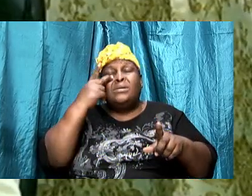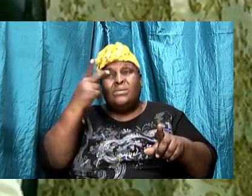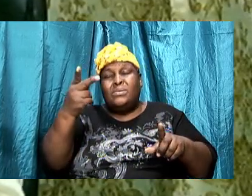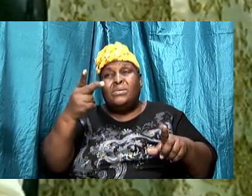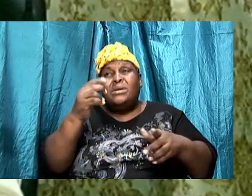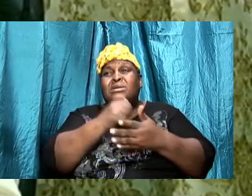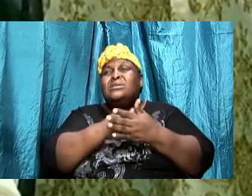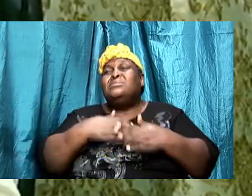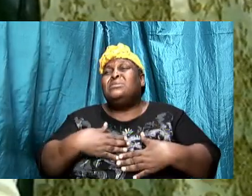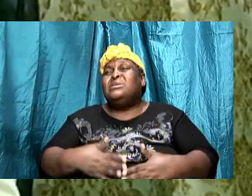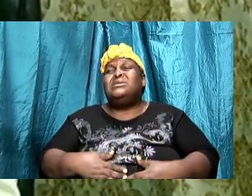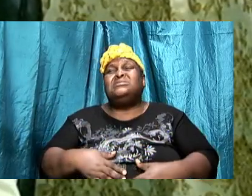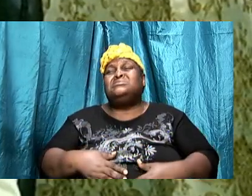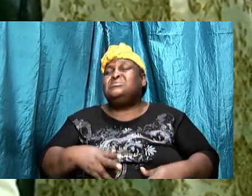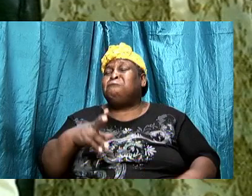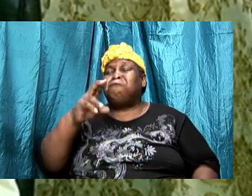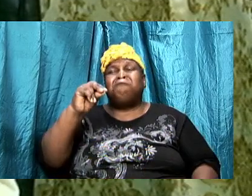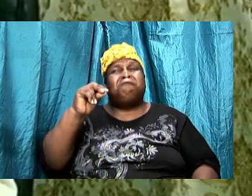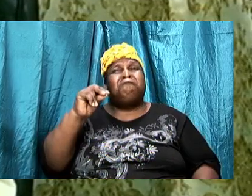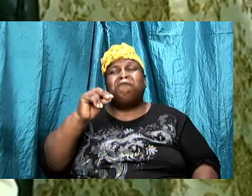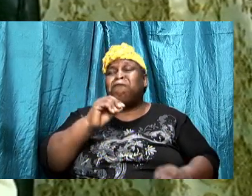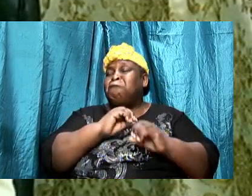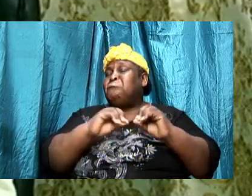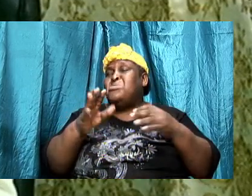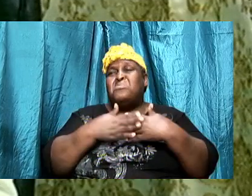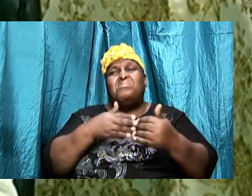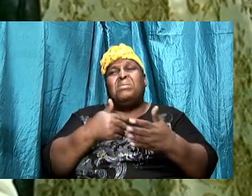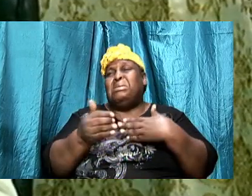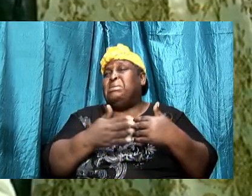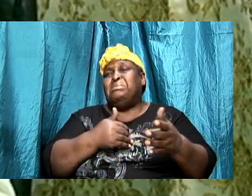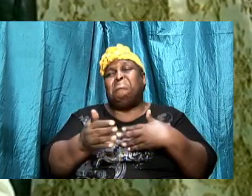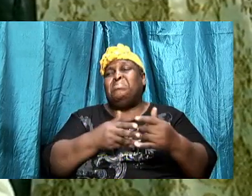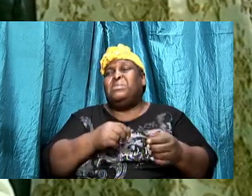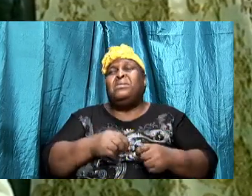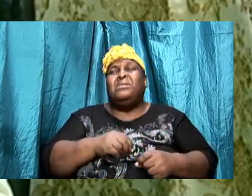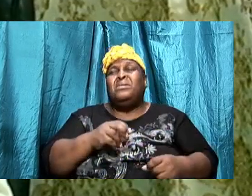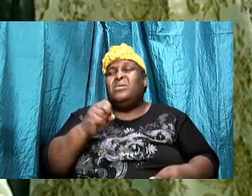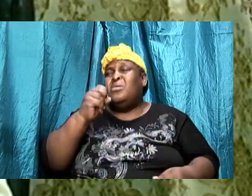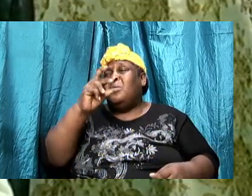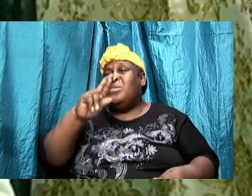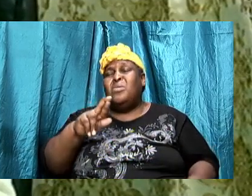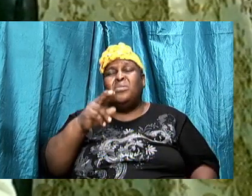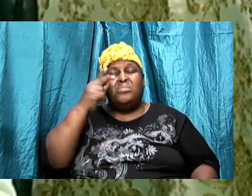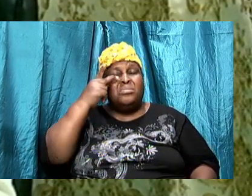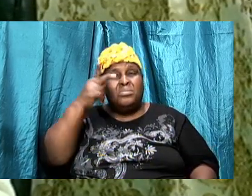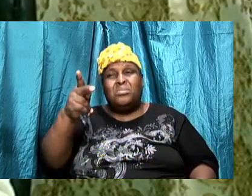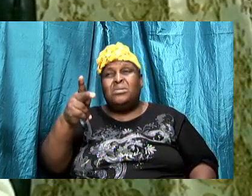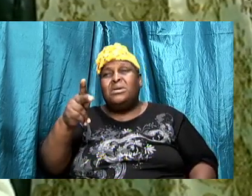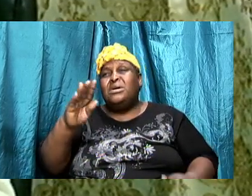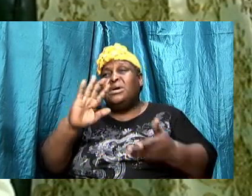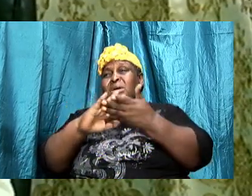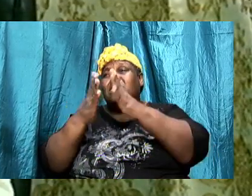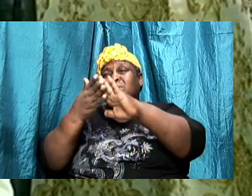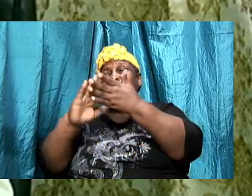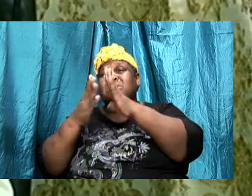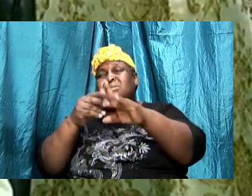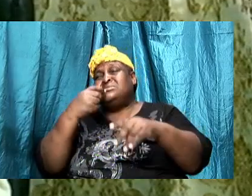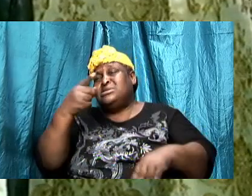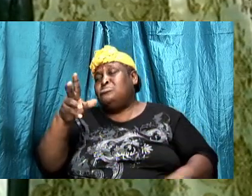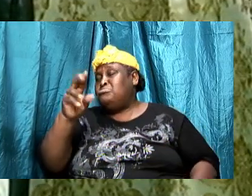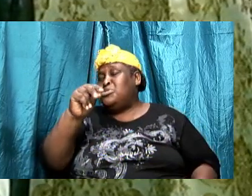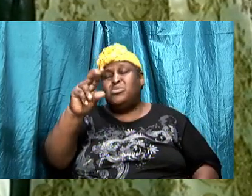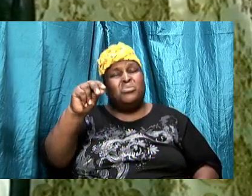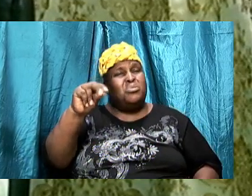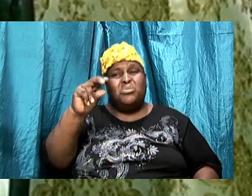can't just look at a city and say, "No, this city is too bad." You know, God have people there, and God is able to